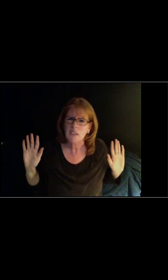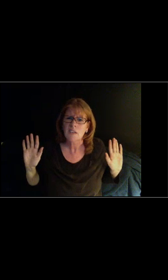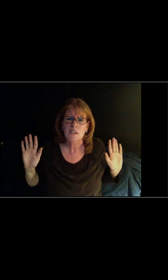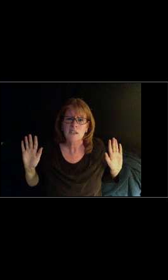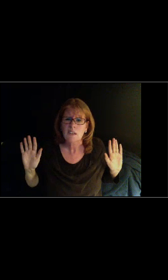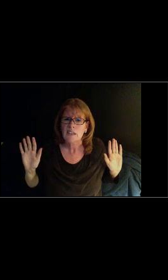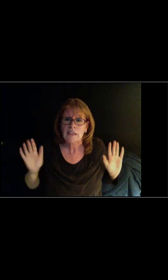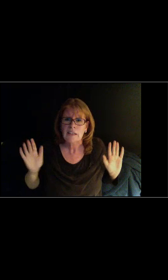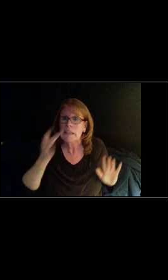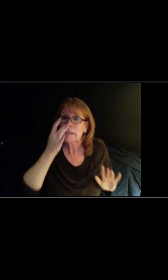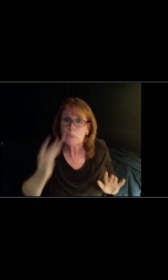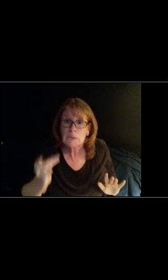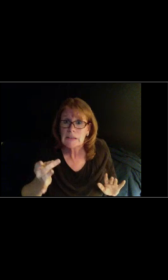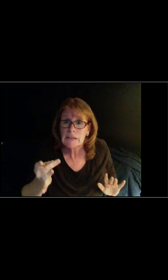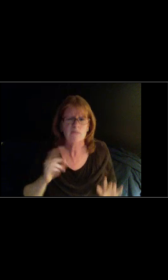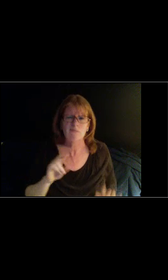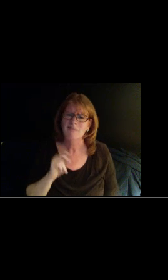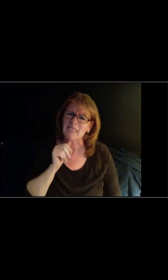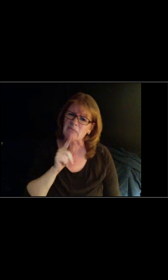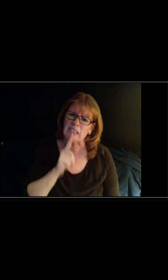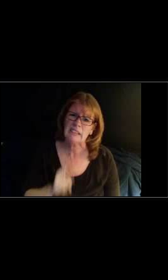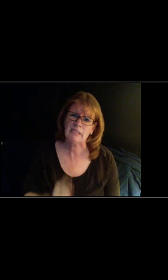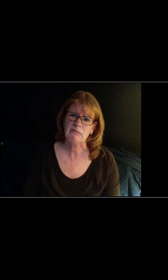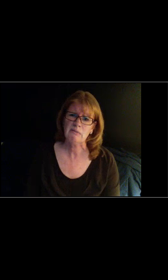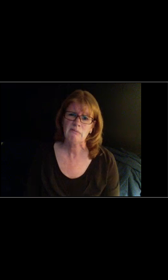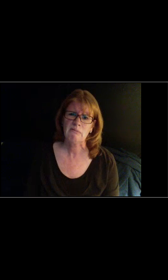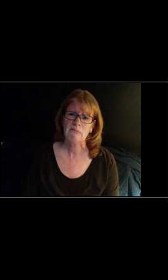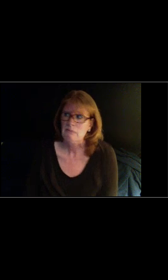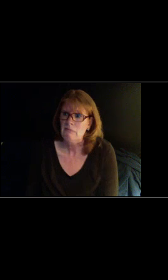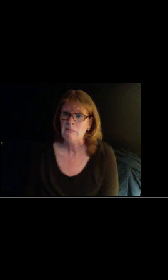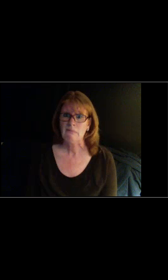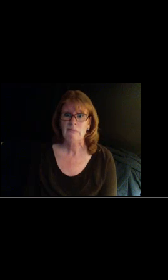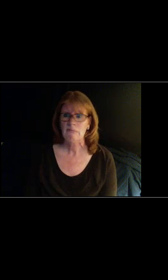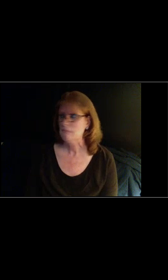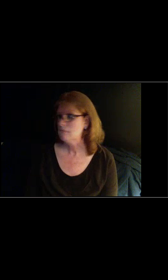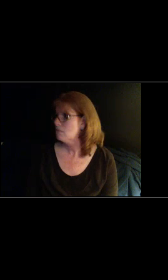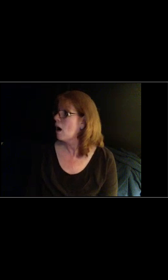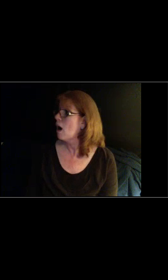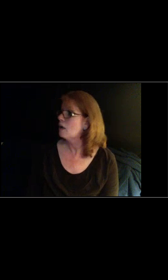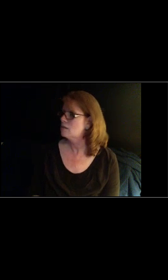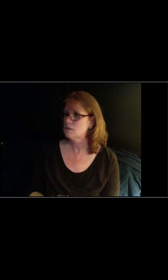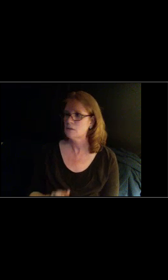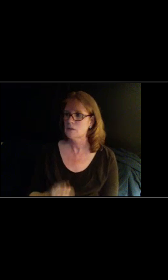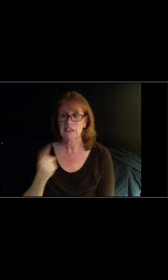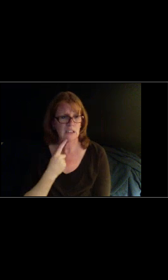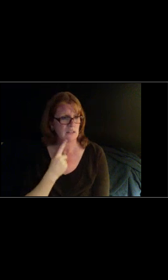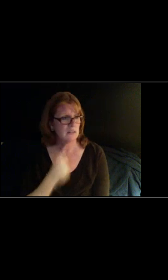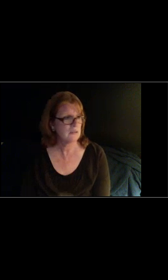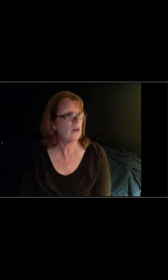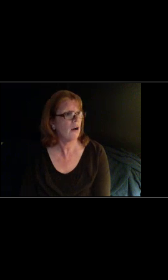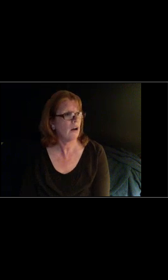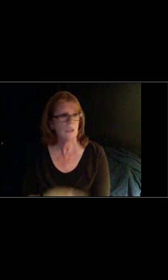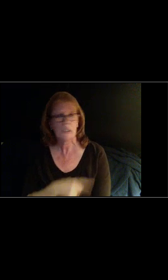Seems simple enough, right? That's all it is, really. But really, it's so much more than that.